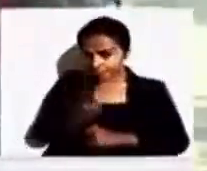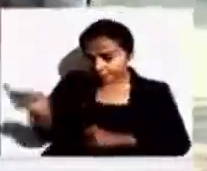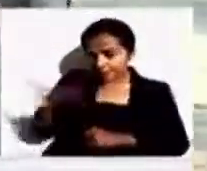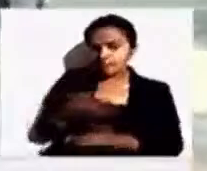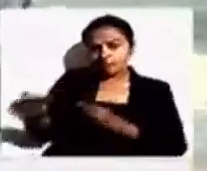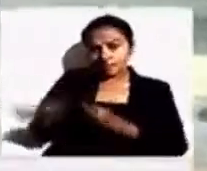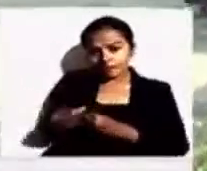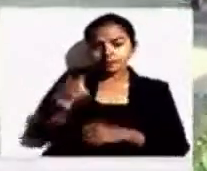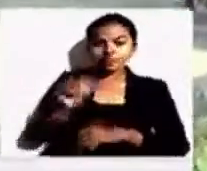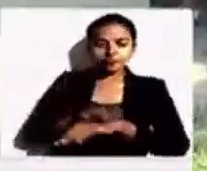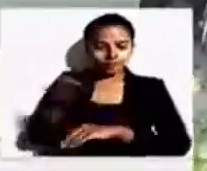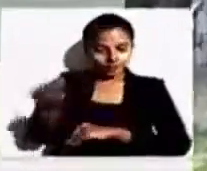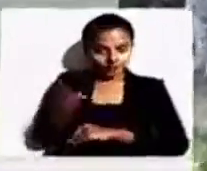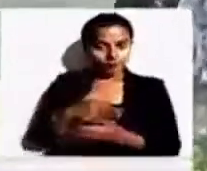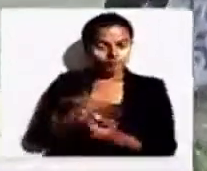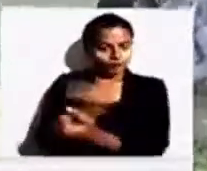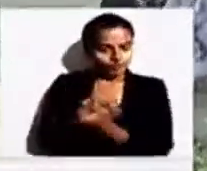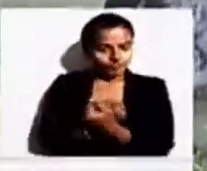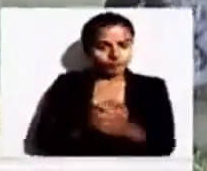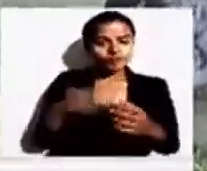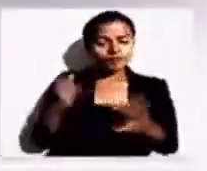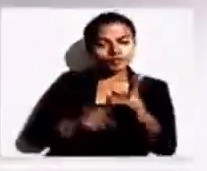in Urugodavatta this morning.